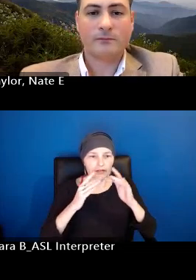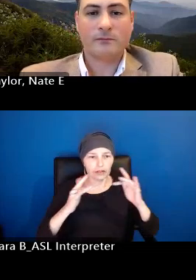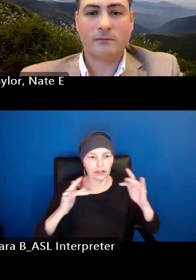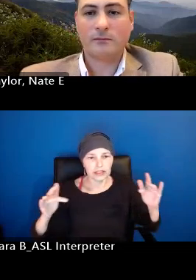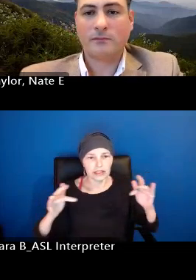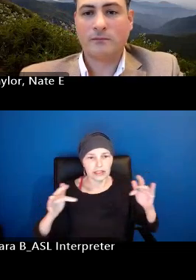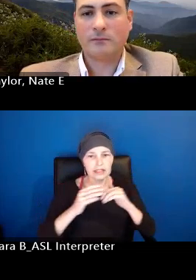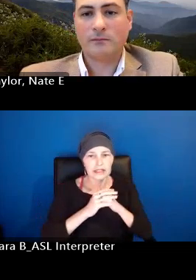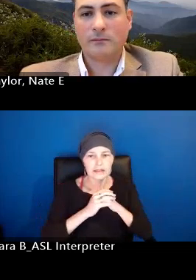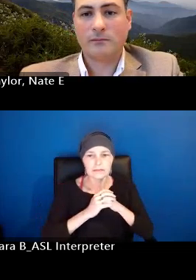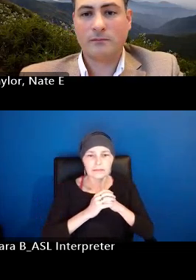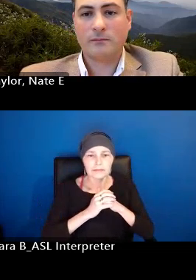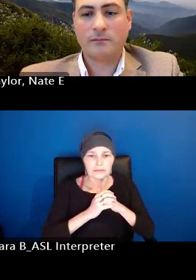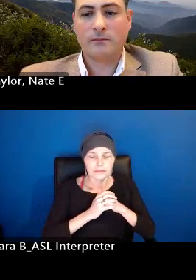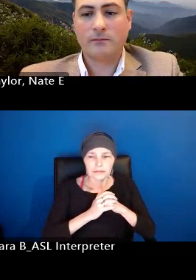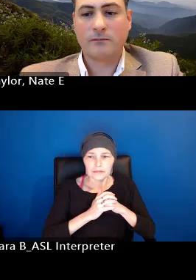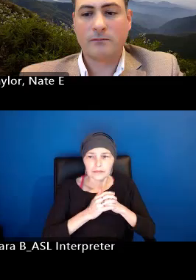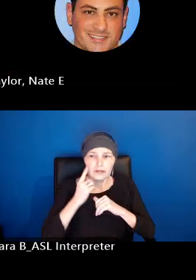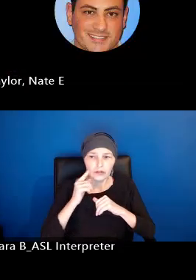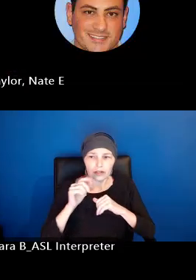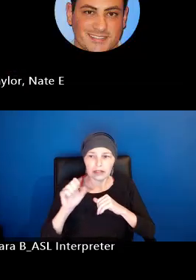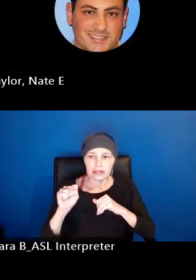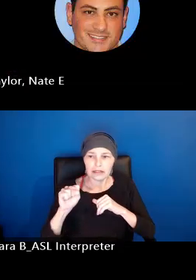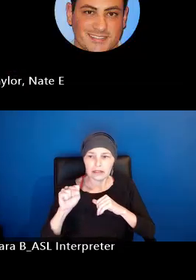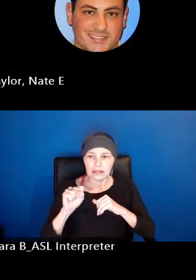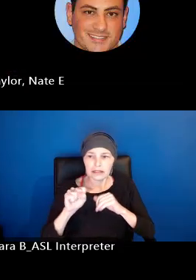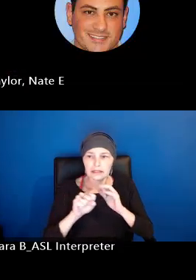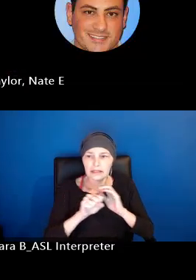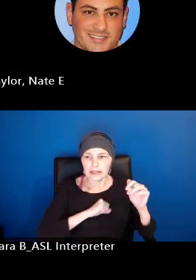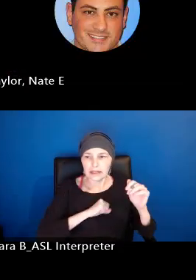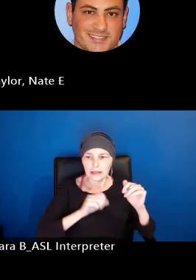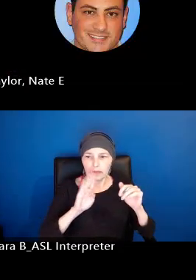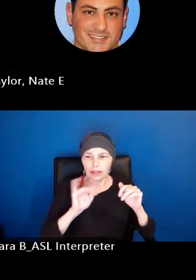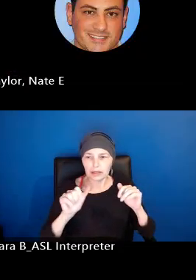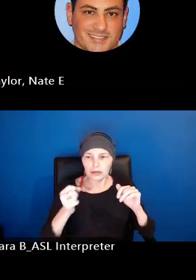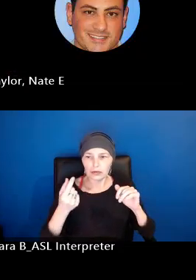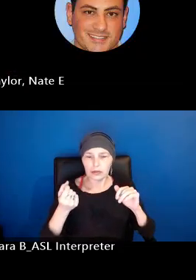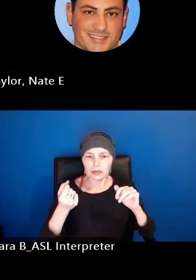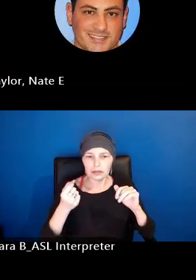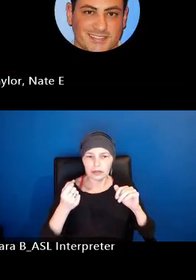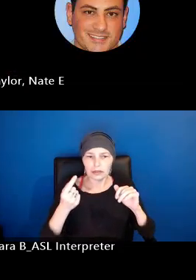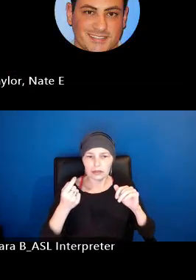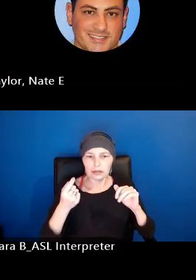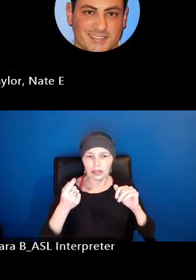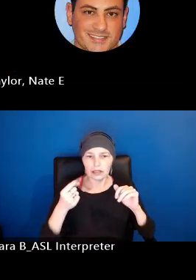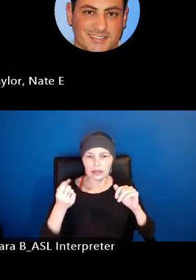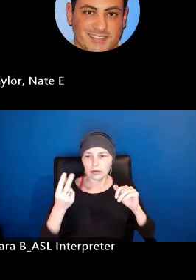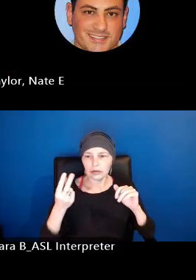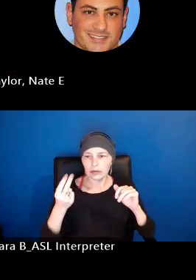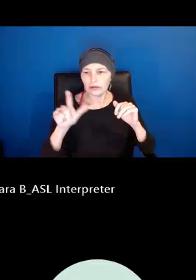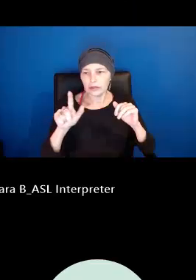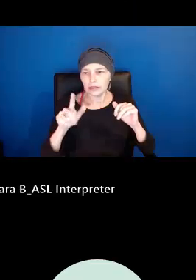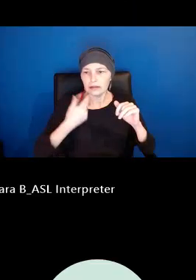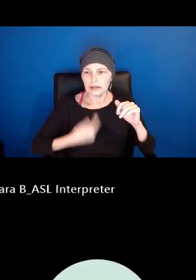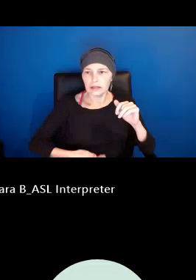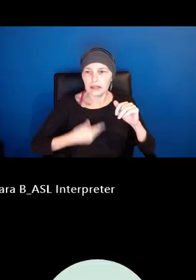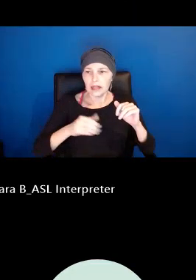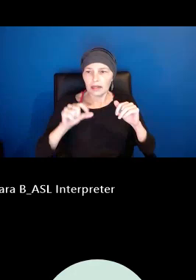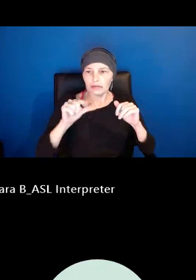Thank you, Nate. Good afternoon. My name is Jeff Danker, and I'm the manager of franchise, fees, and policy